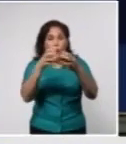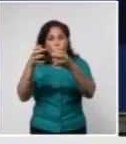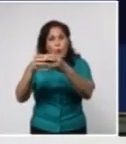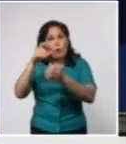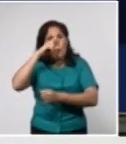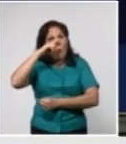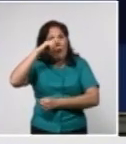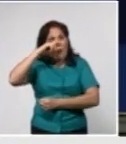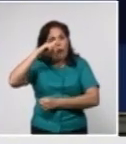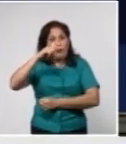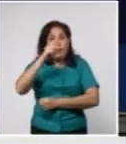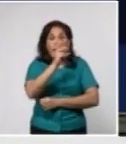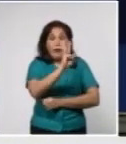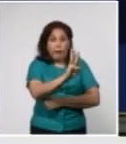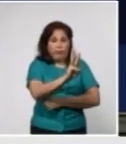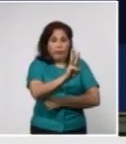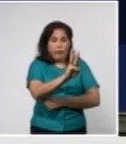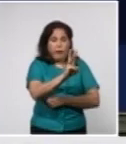days.